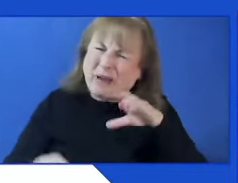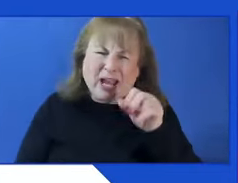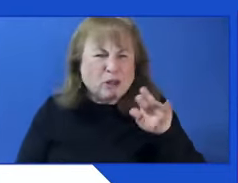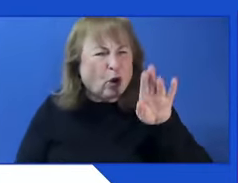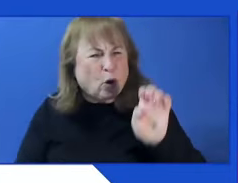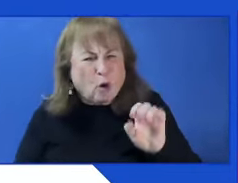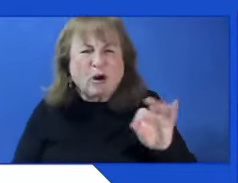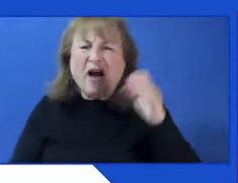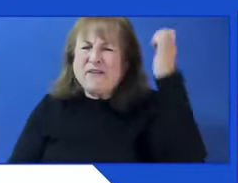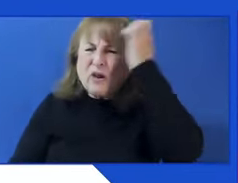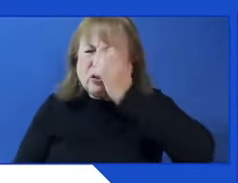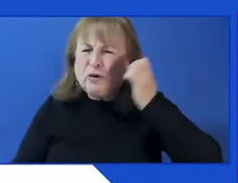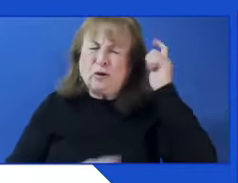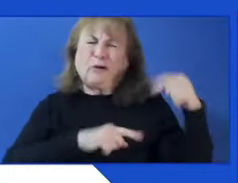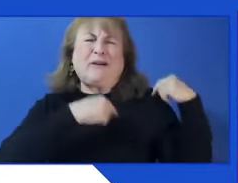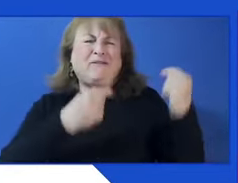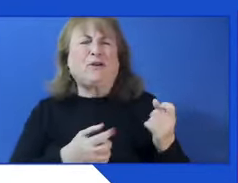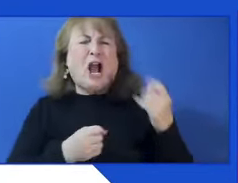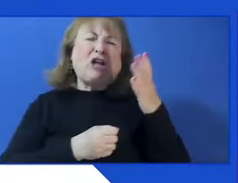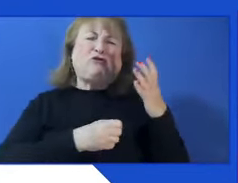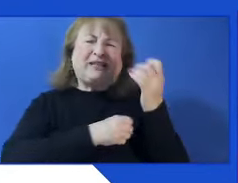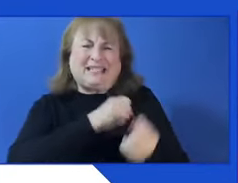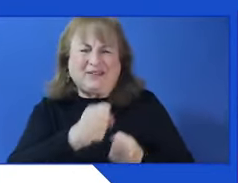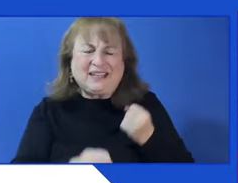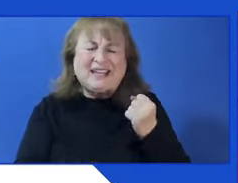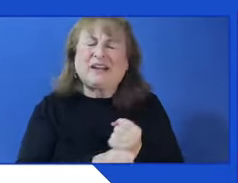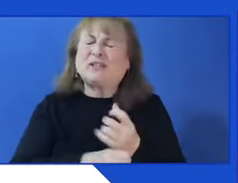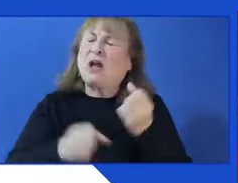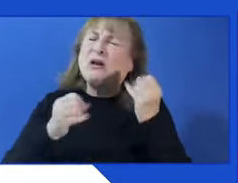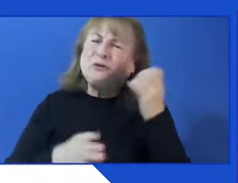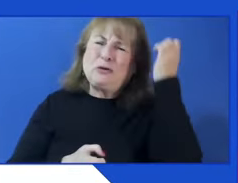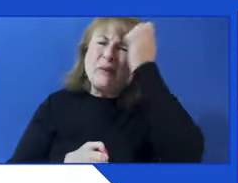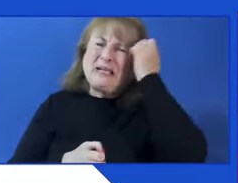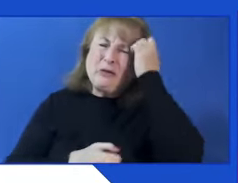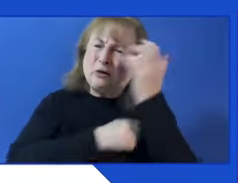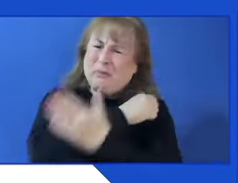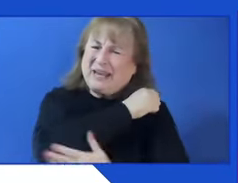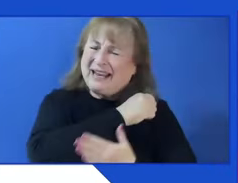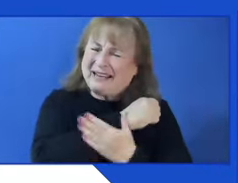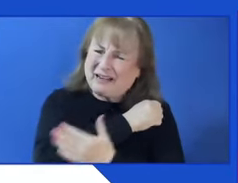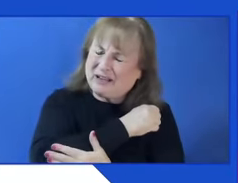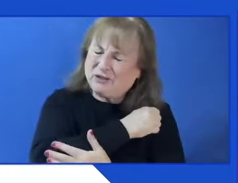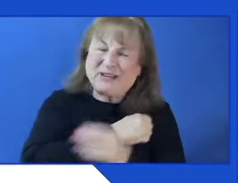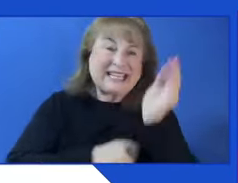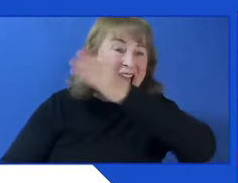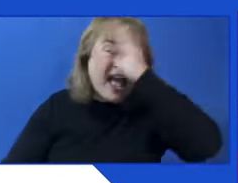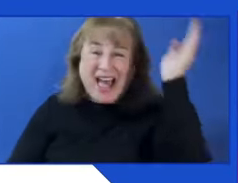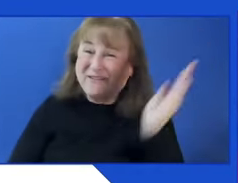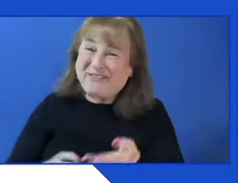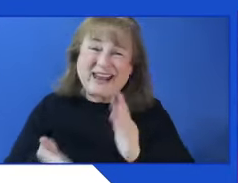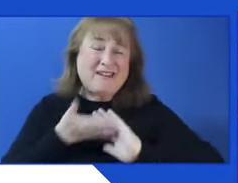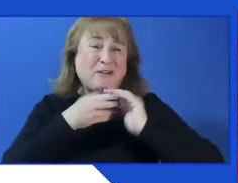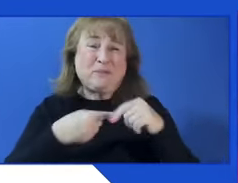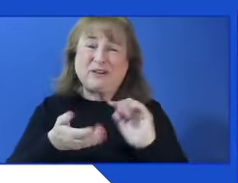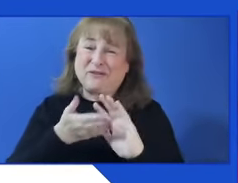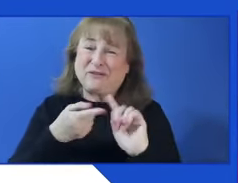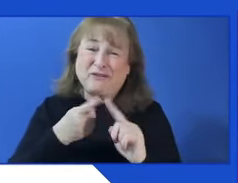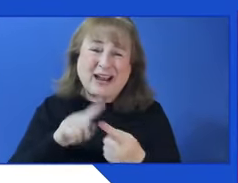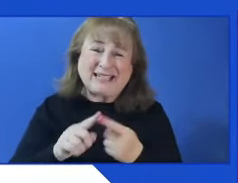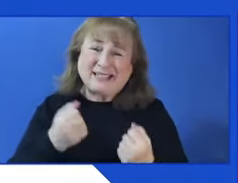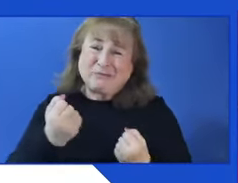of Europe for centuries, and that too many European nations have never been friends of